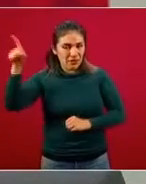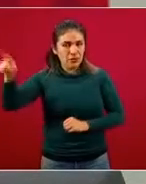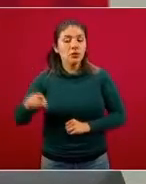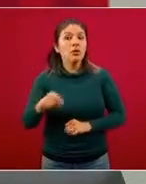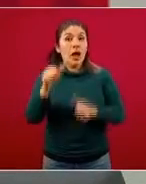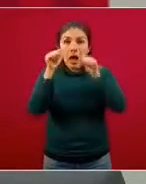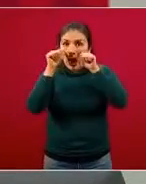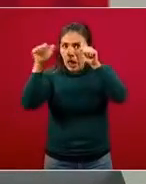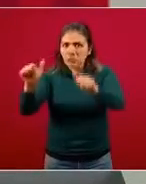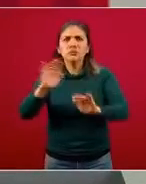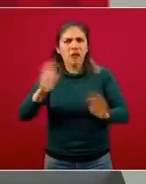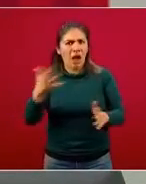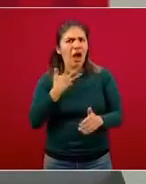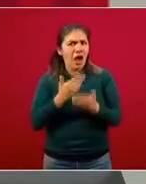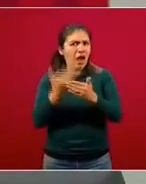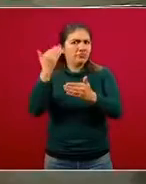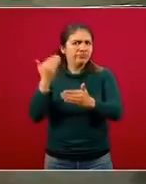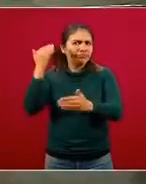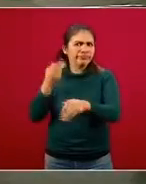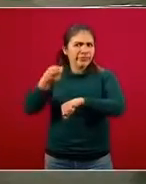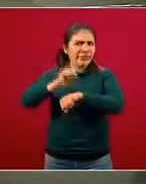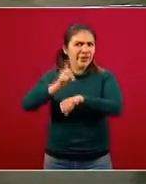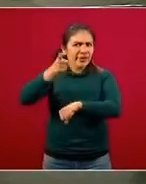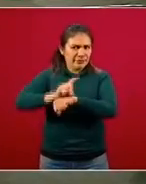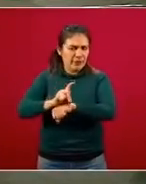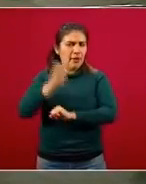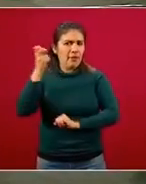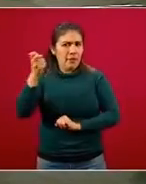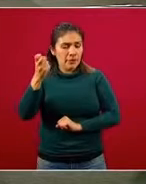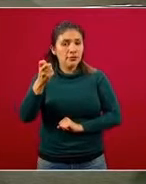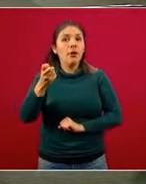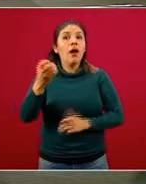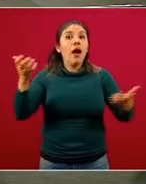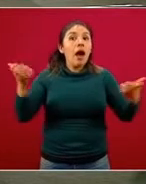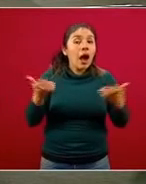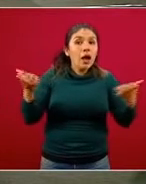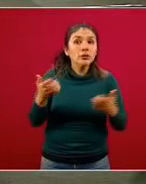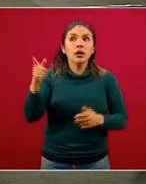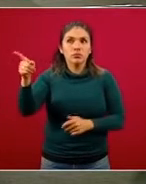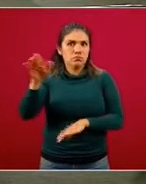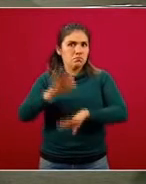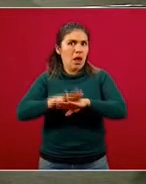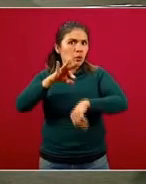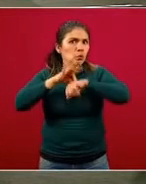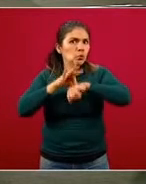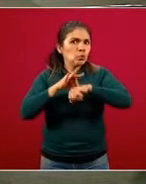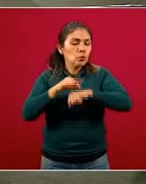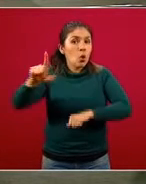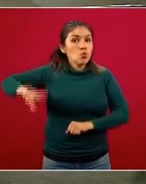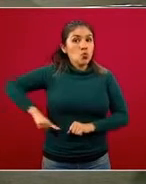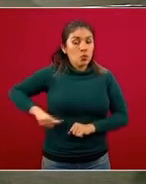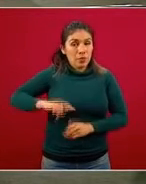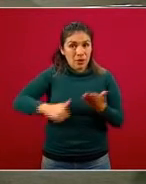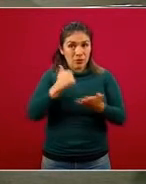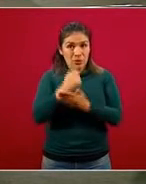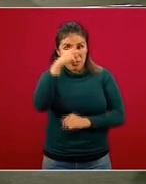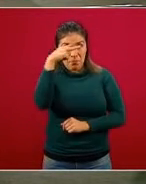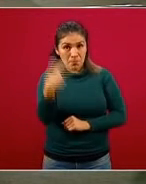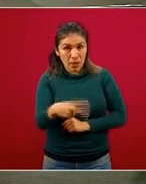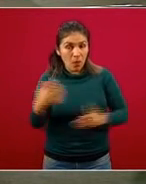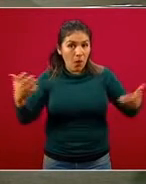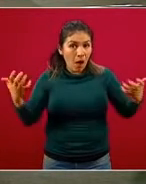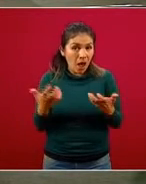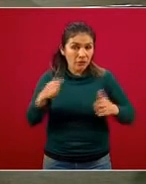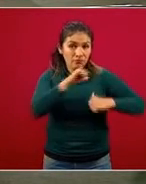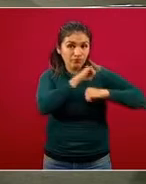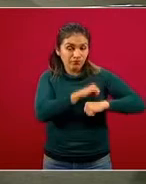it. Specialized attention is there. It's been there for numerous days. Those are the actions. Many people had